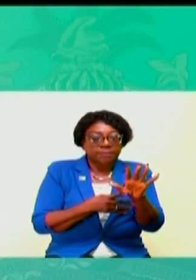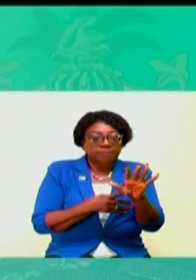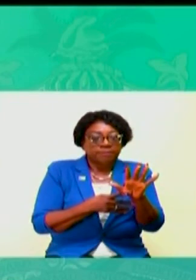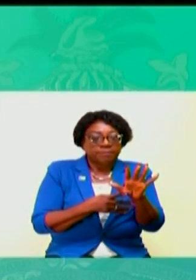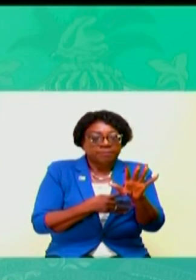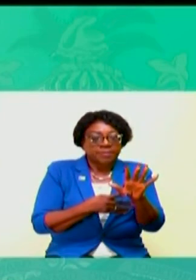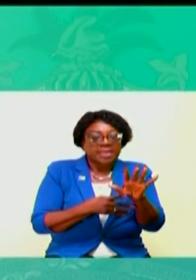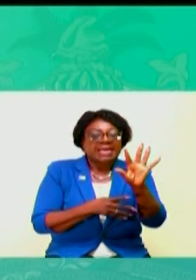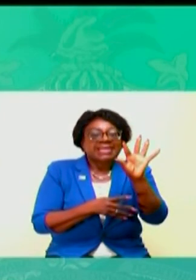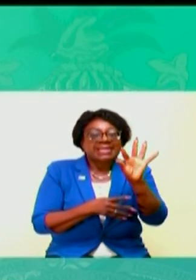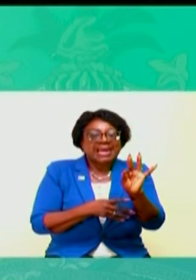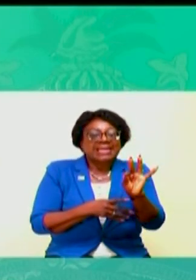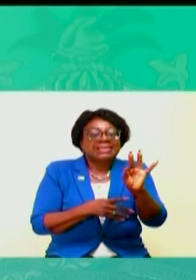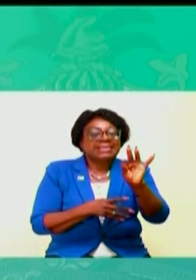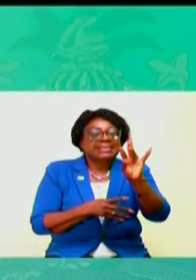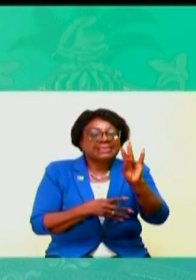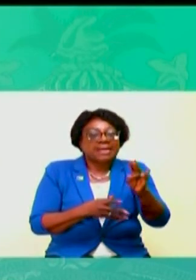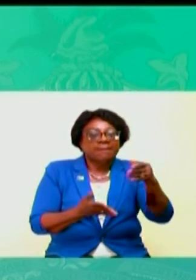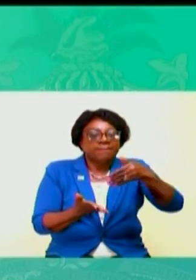2025,